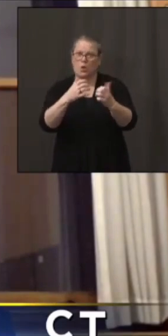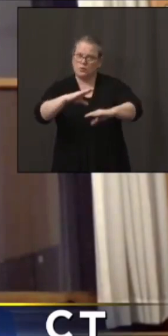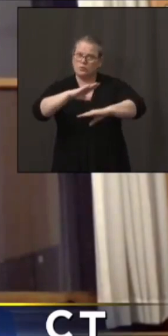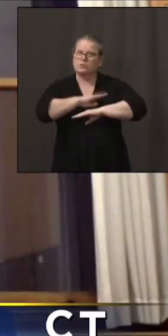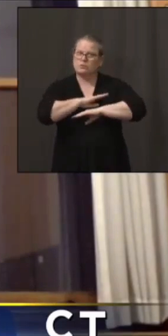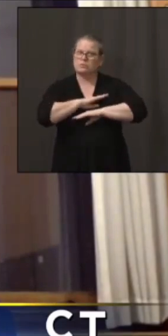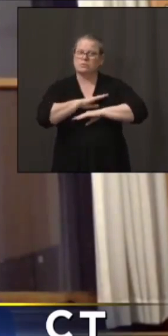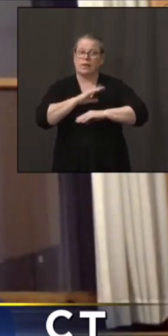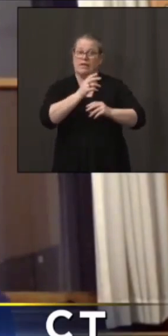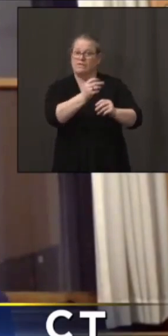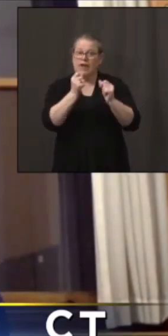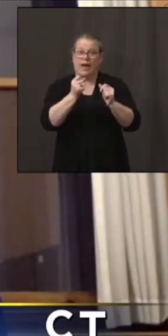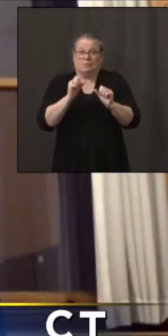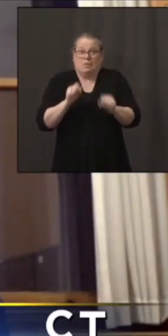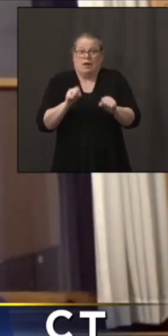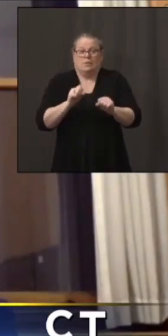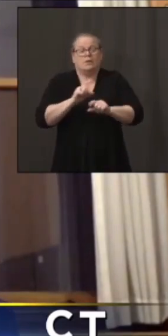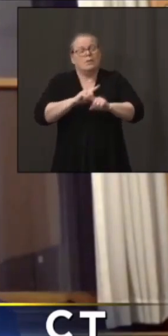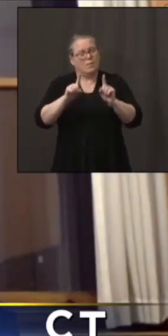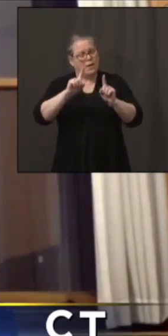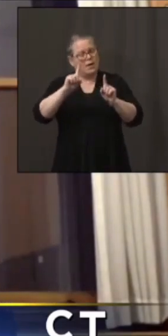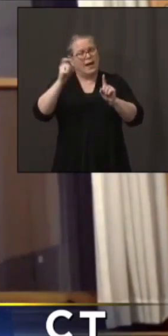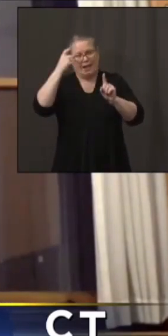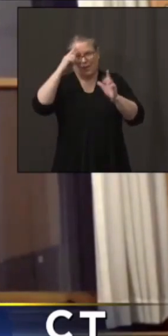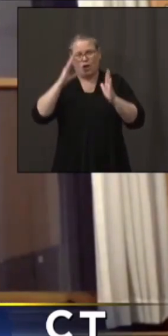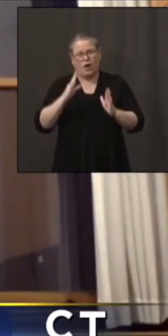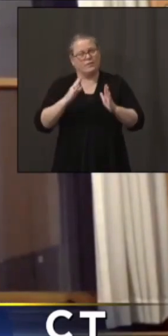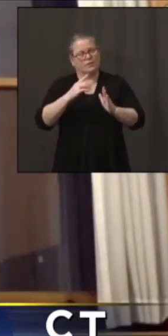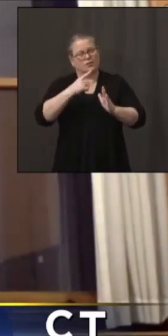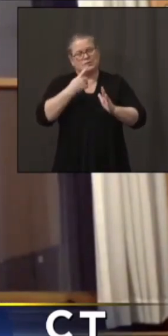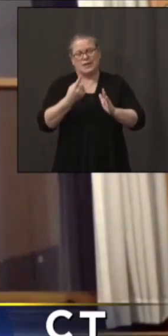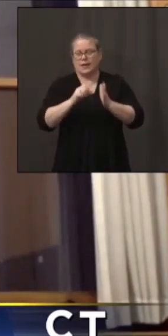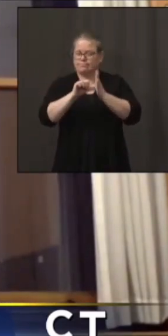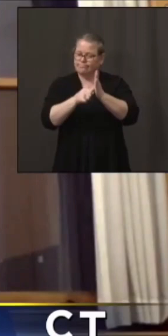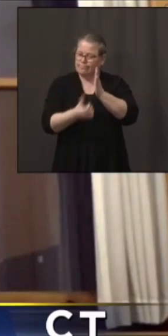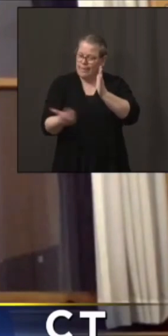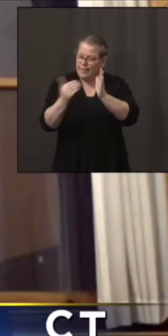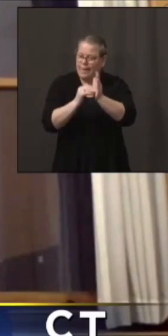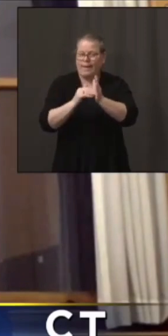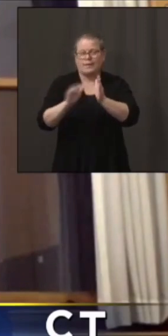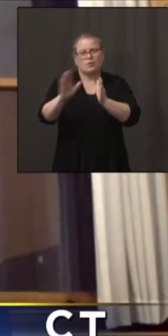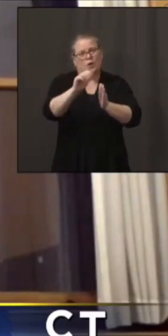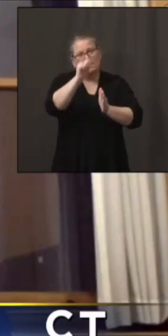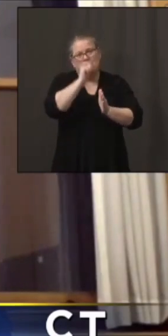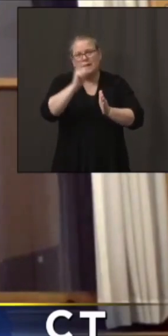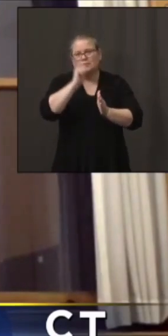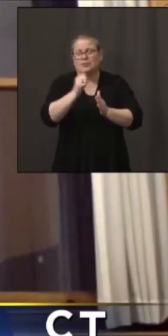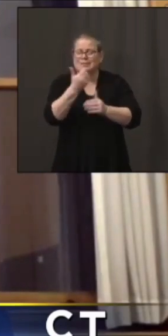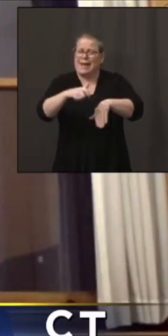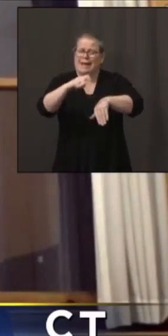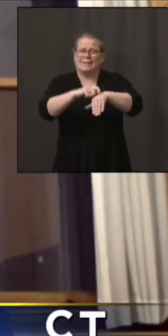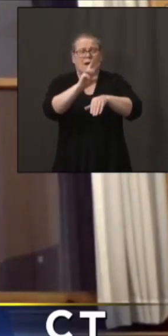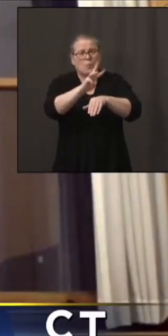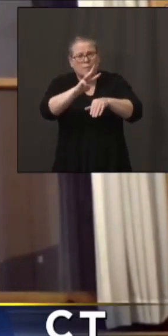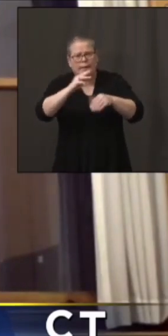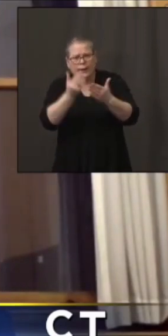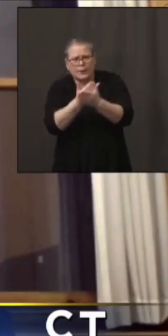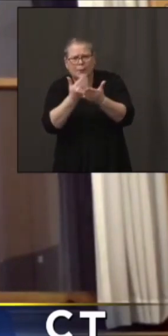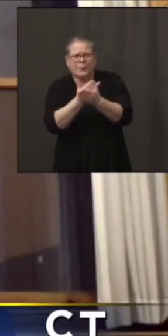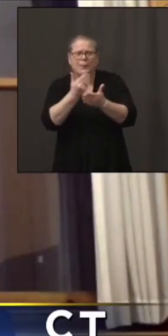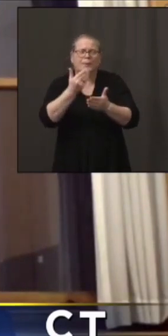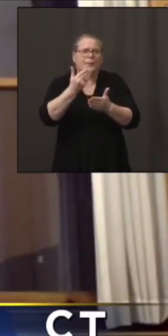as the governor said, we're going to need to ask everyone's patience here. The website, anytime you have to learn a new website, it's always a